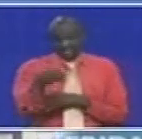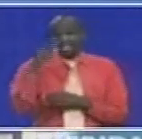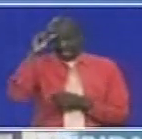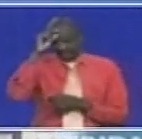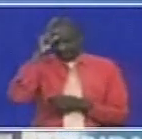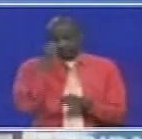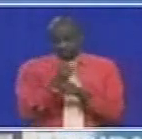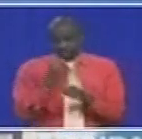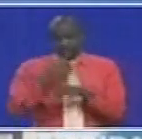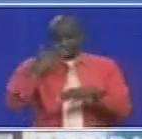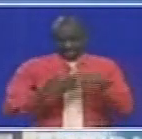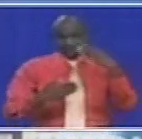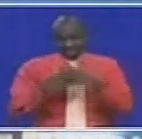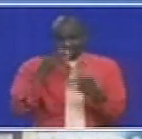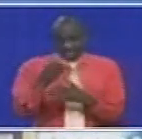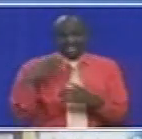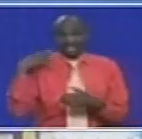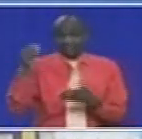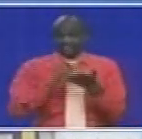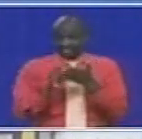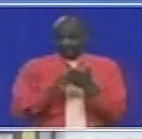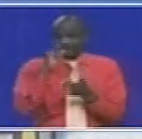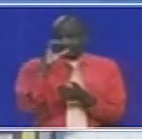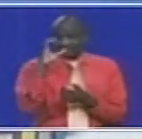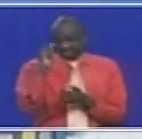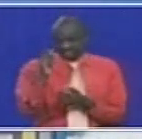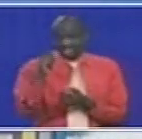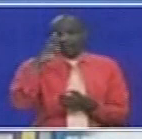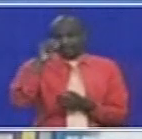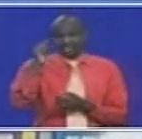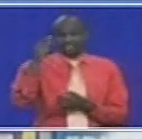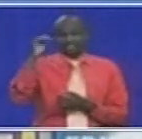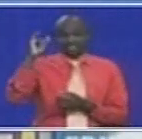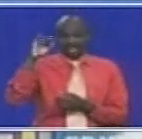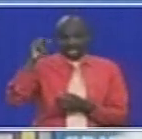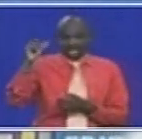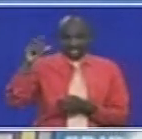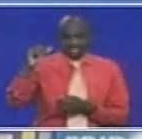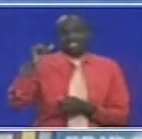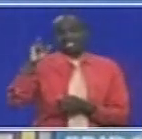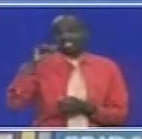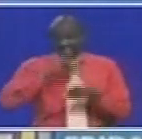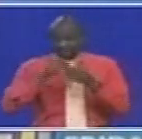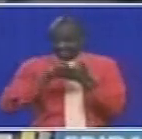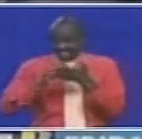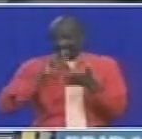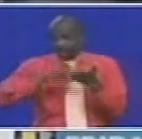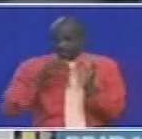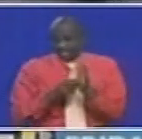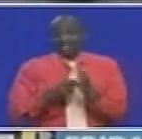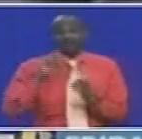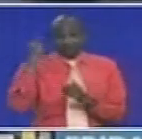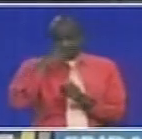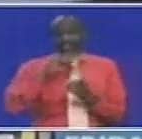basic infrastructure. Cabinet Secretary for ICT Fred Matiangi, while signing the contract, said that construction of the phase